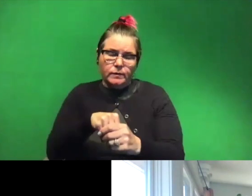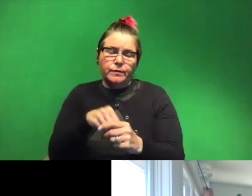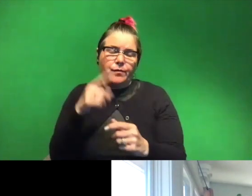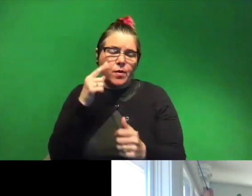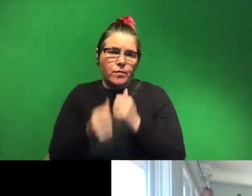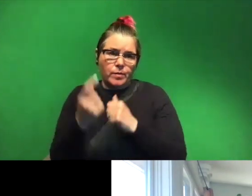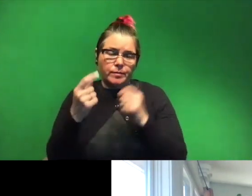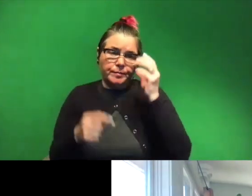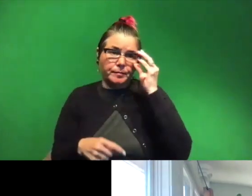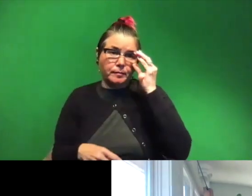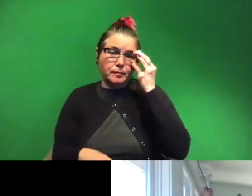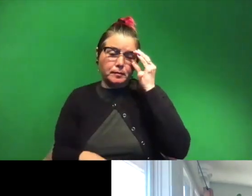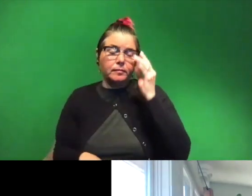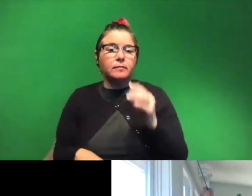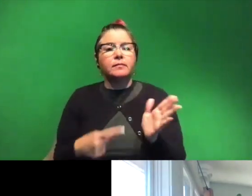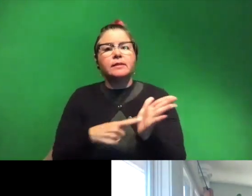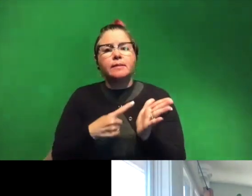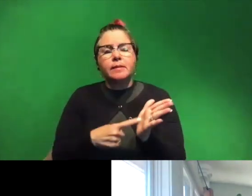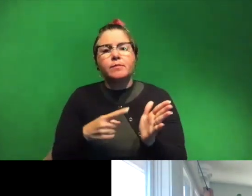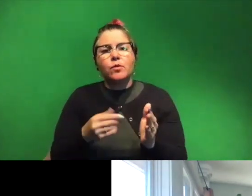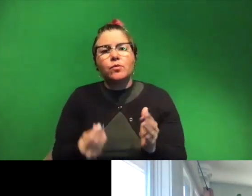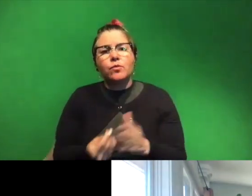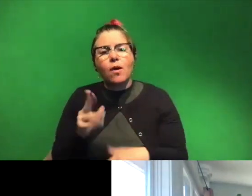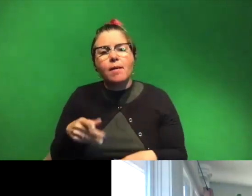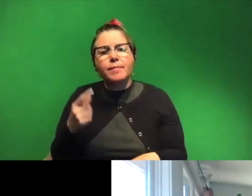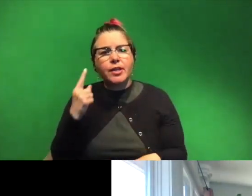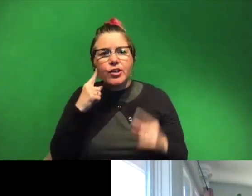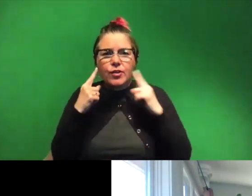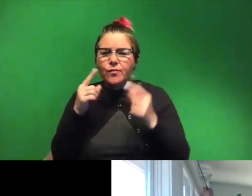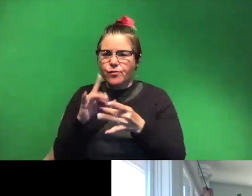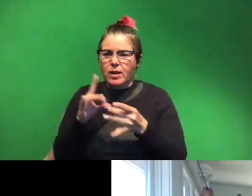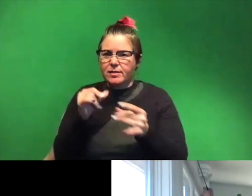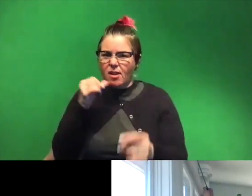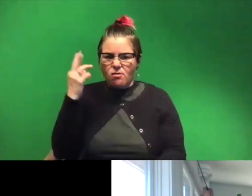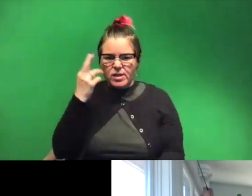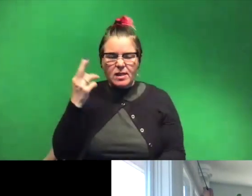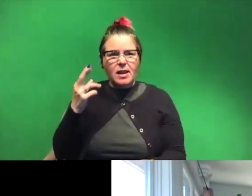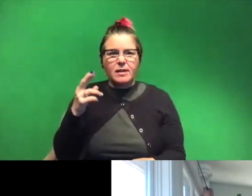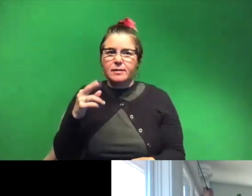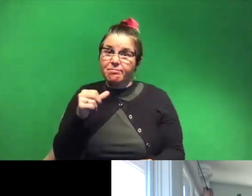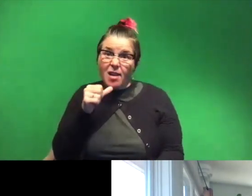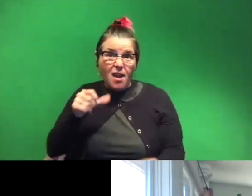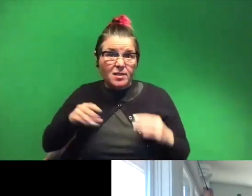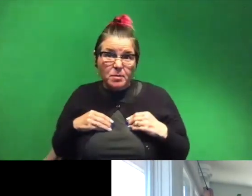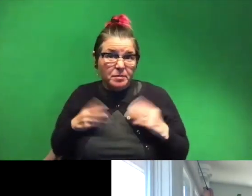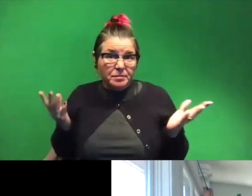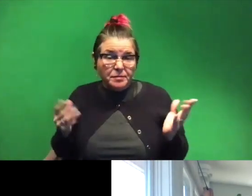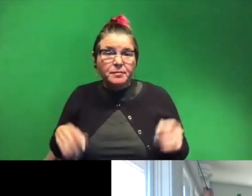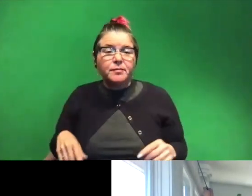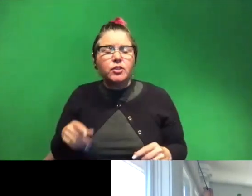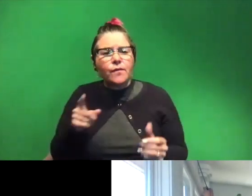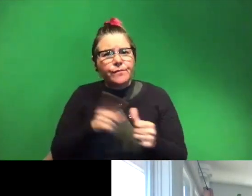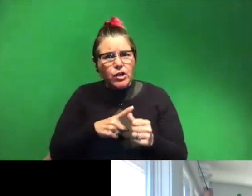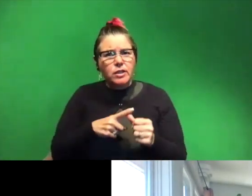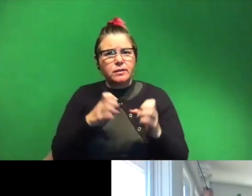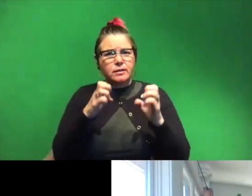possible. Sometimes like we grow up hearing phrases that we don't even realize are really not okay. And so do that first, and then once